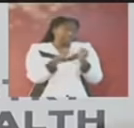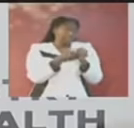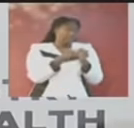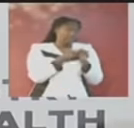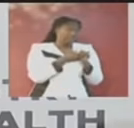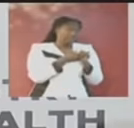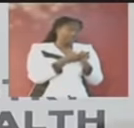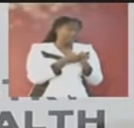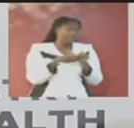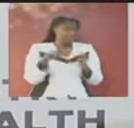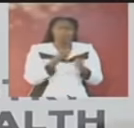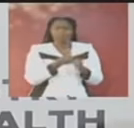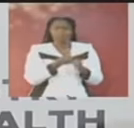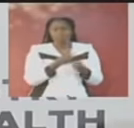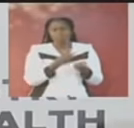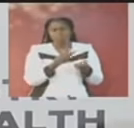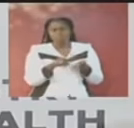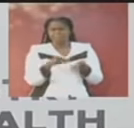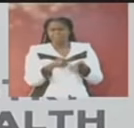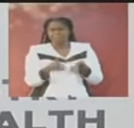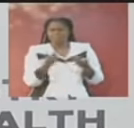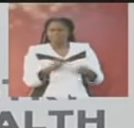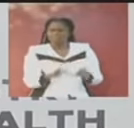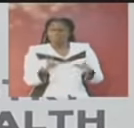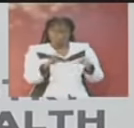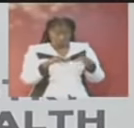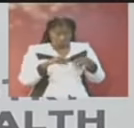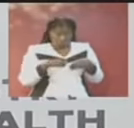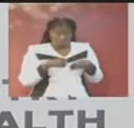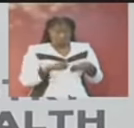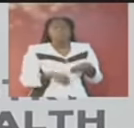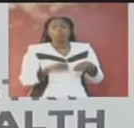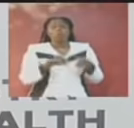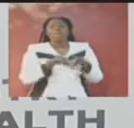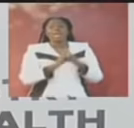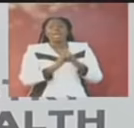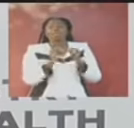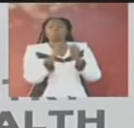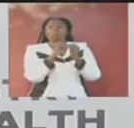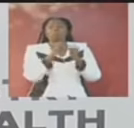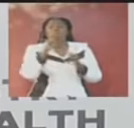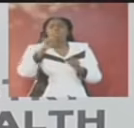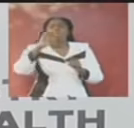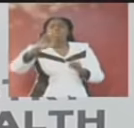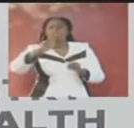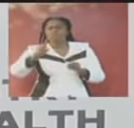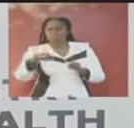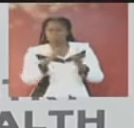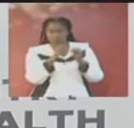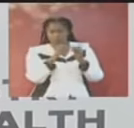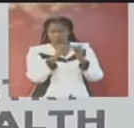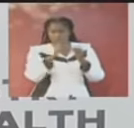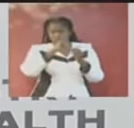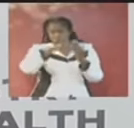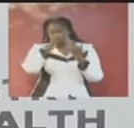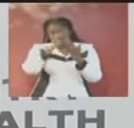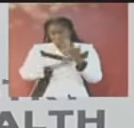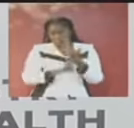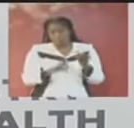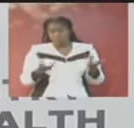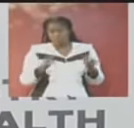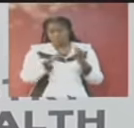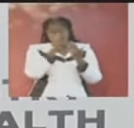been ordered, with an additional 100,000 being ordered in January. The flu vaccine